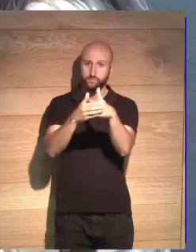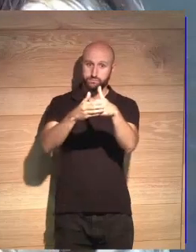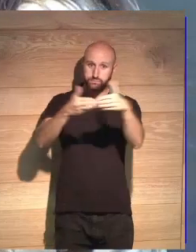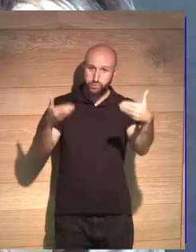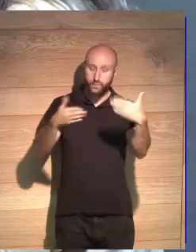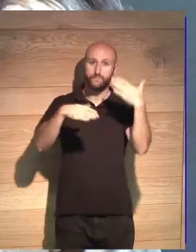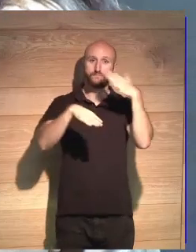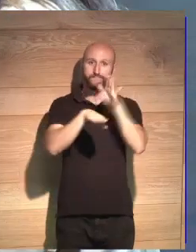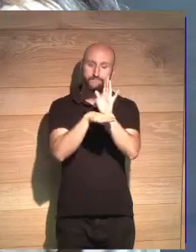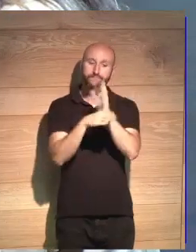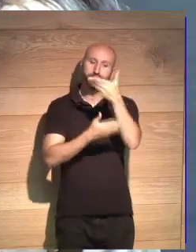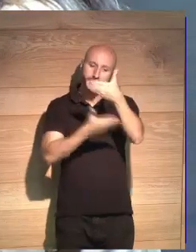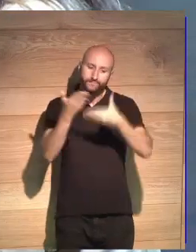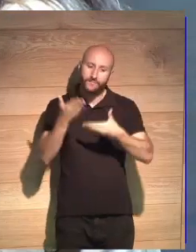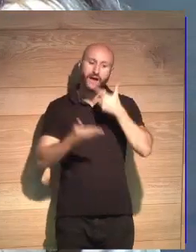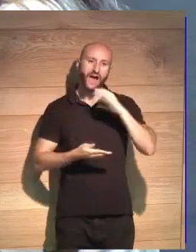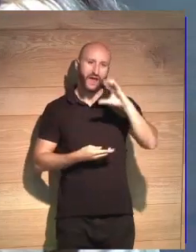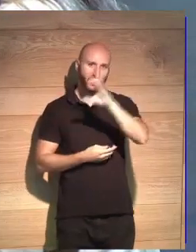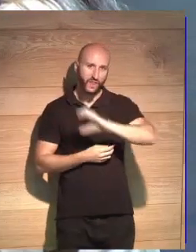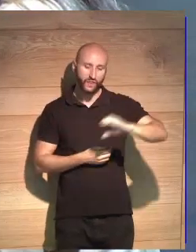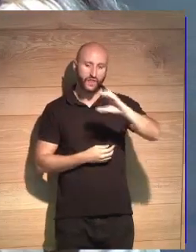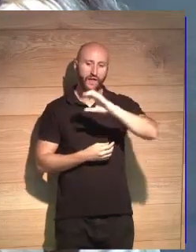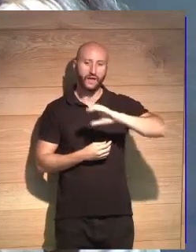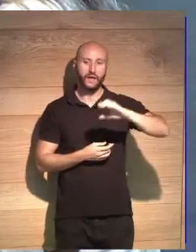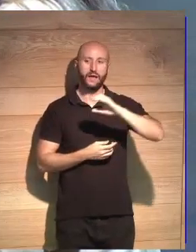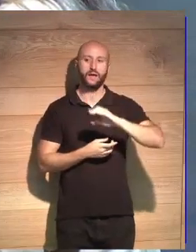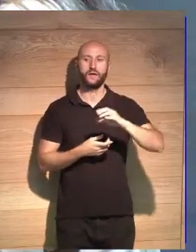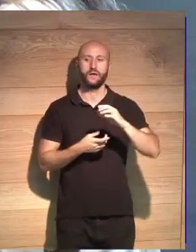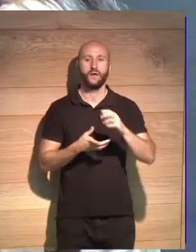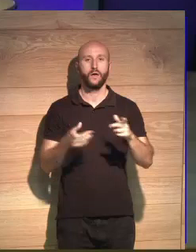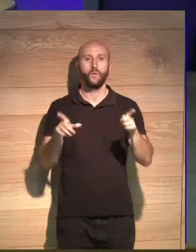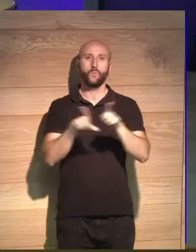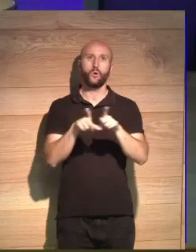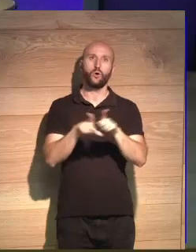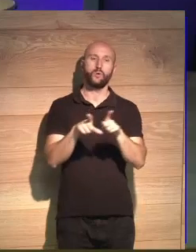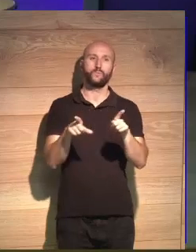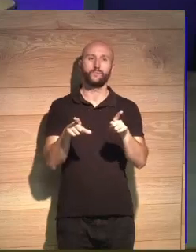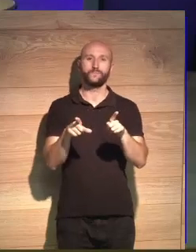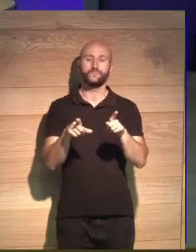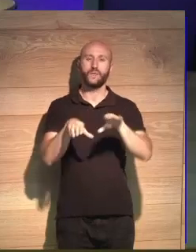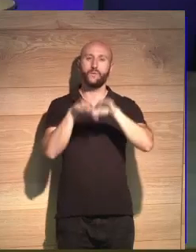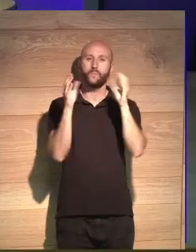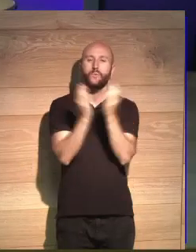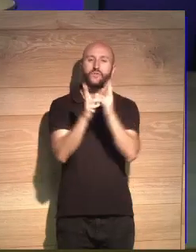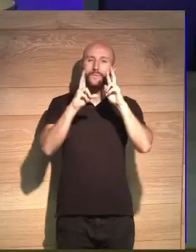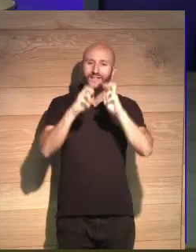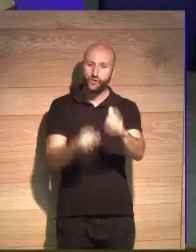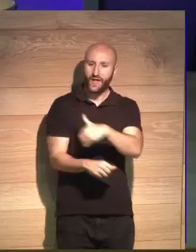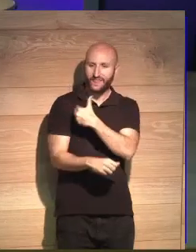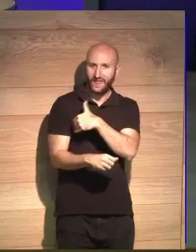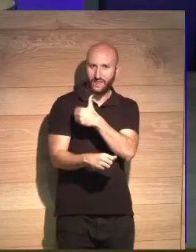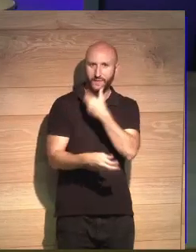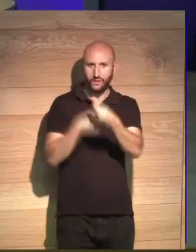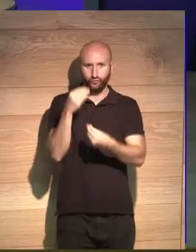this journal where the scientific papers are presented, those papers who are the